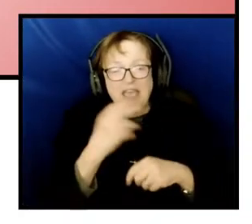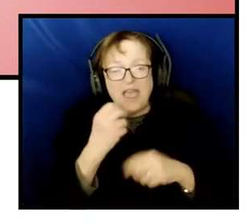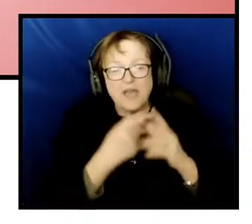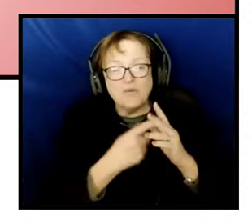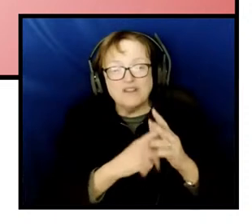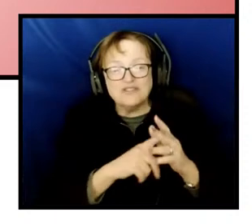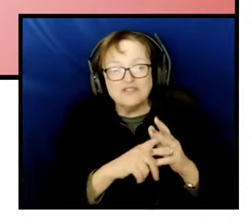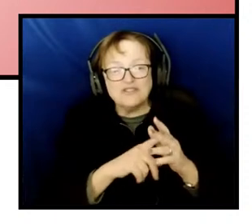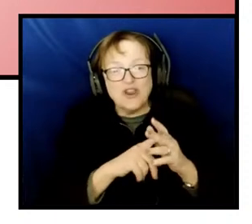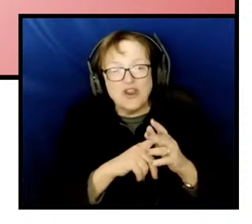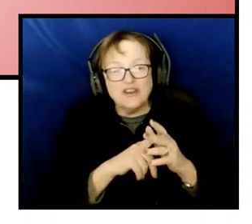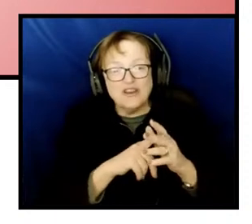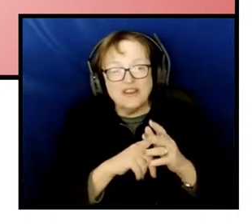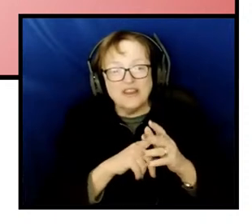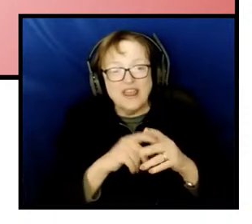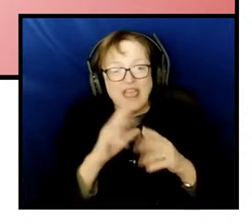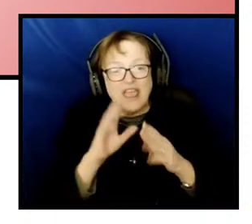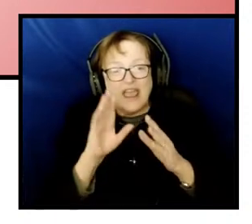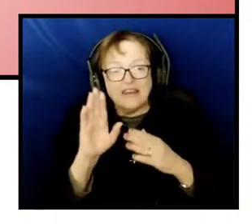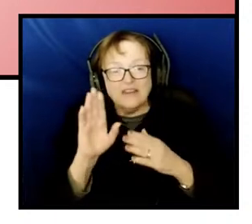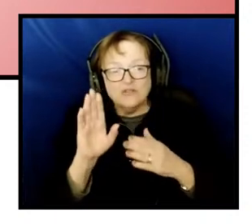by giving